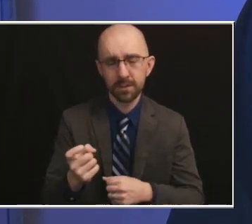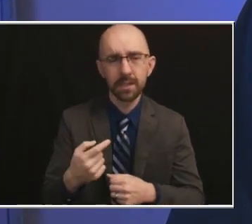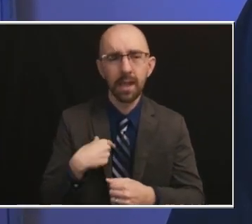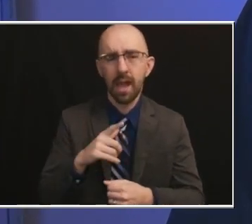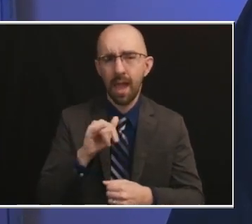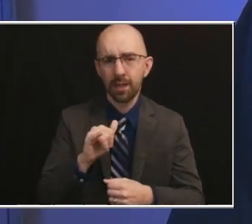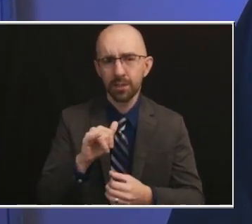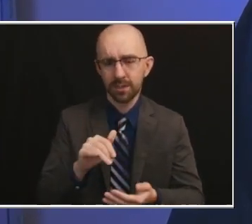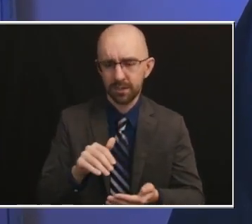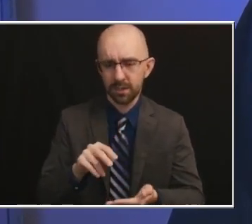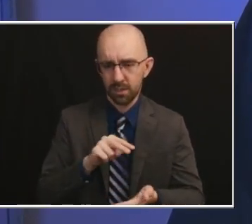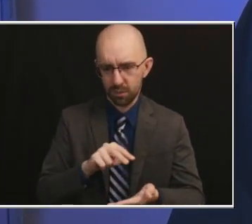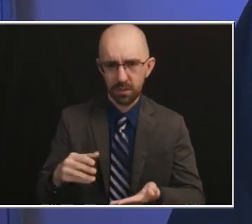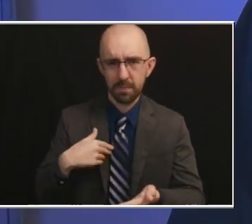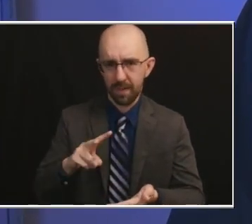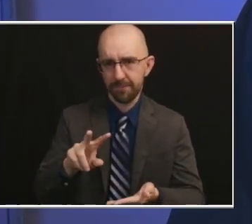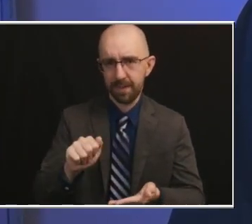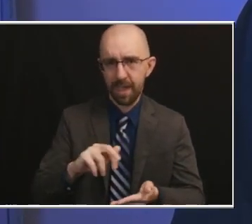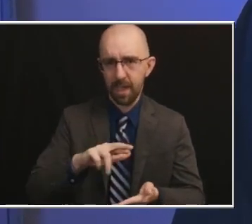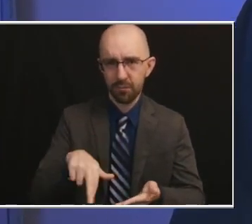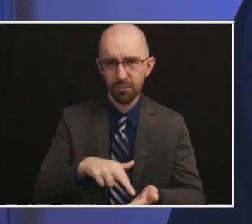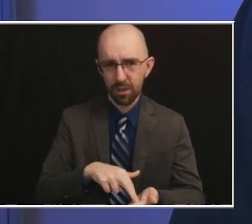my VA records and